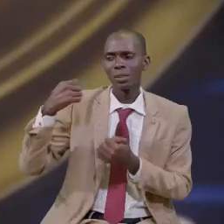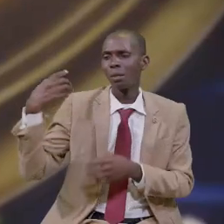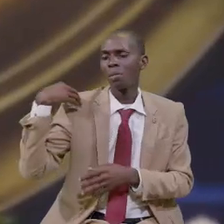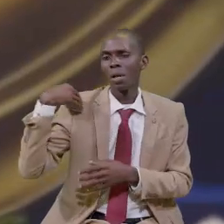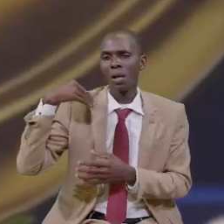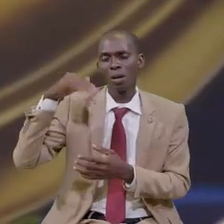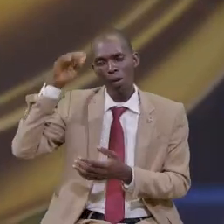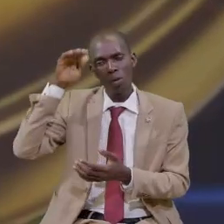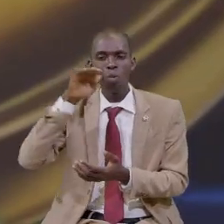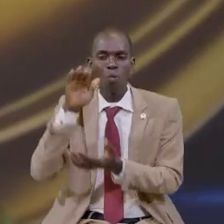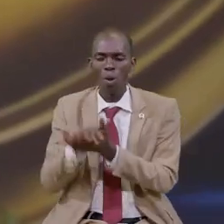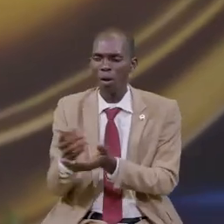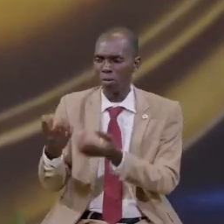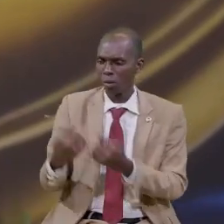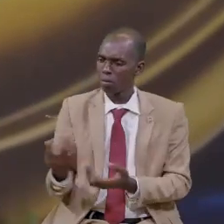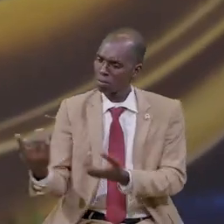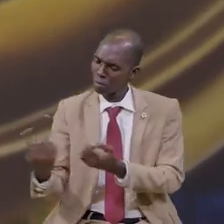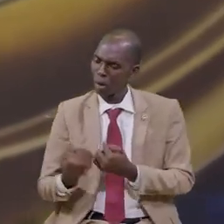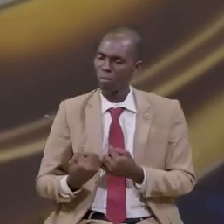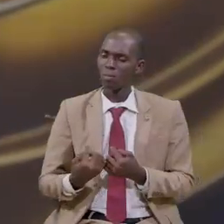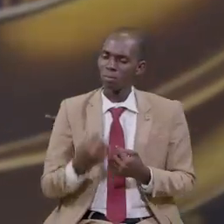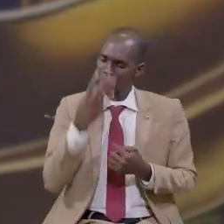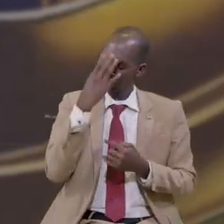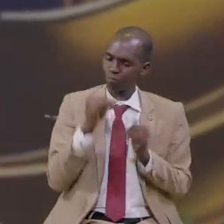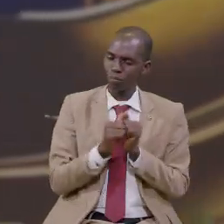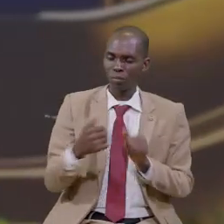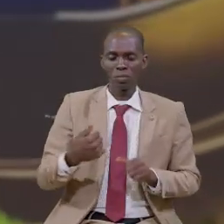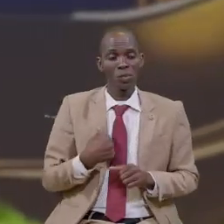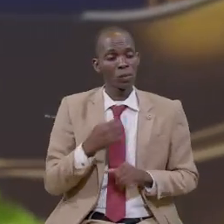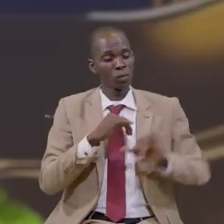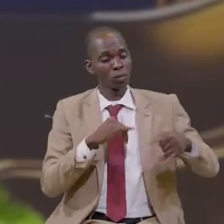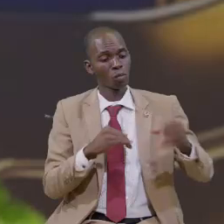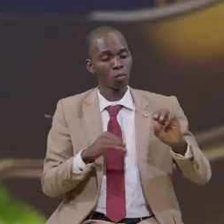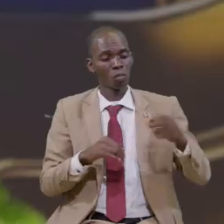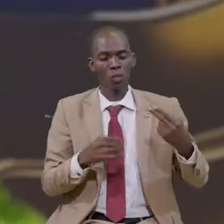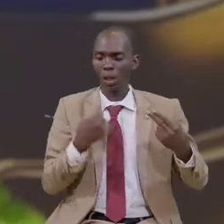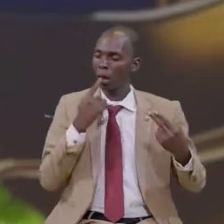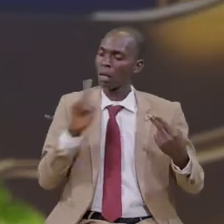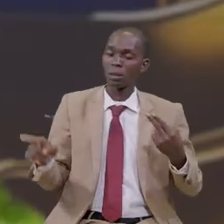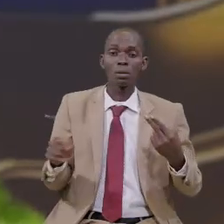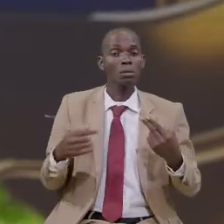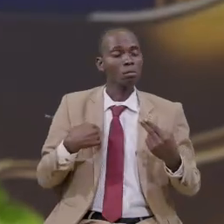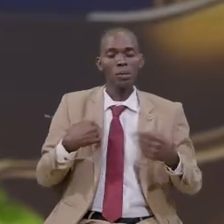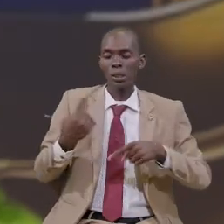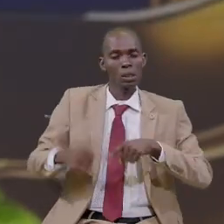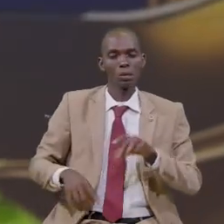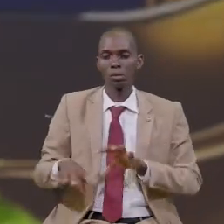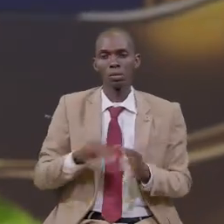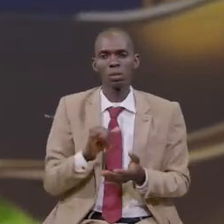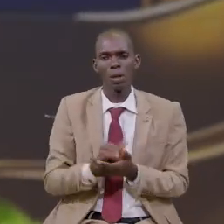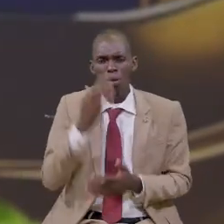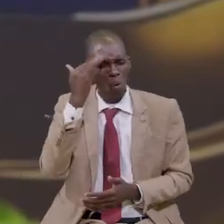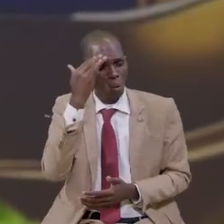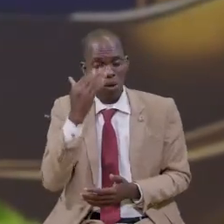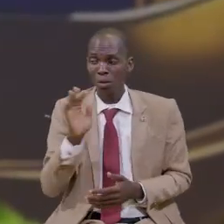do this. And Joseph said, no, I can't do that. Why? There are things dreamers do not